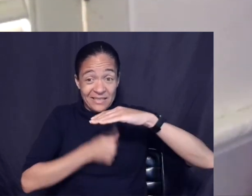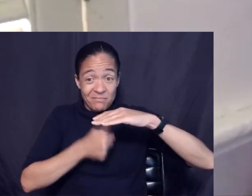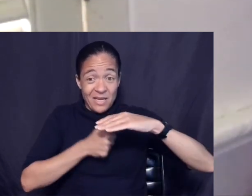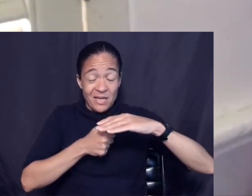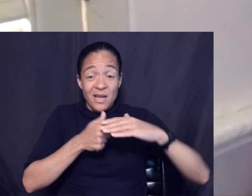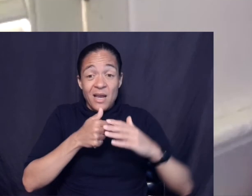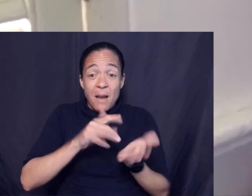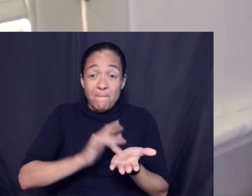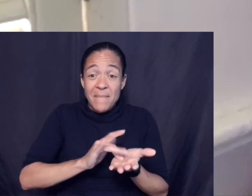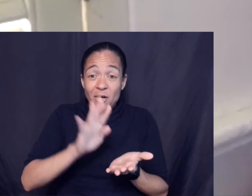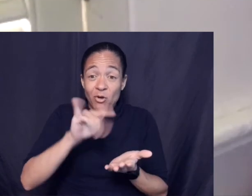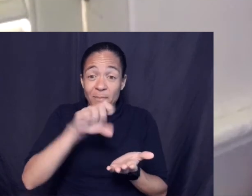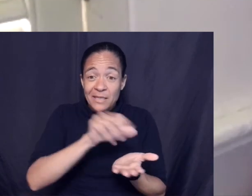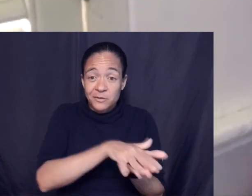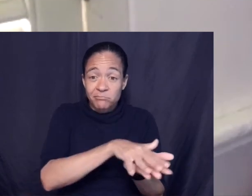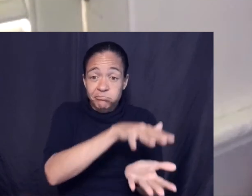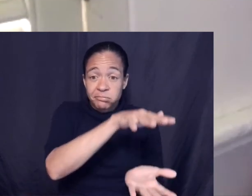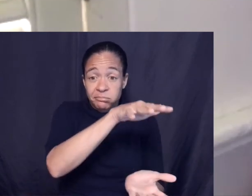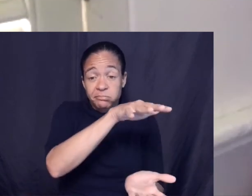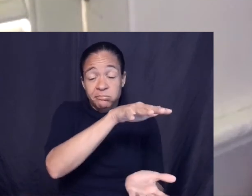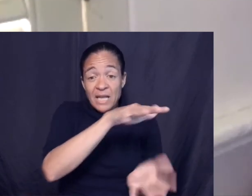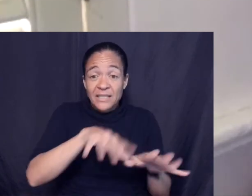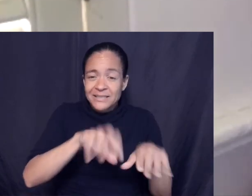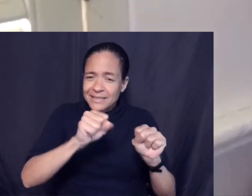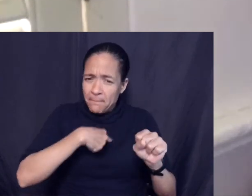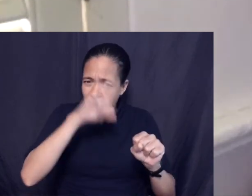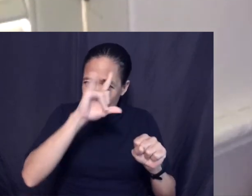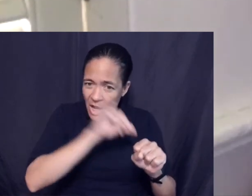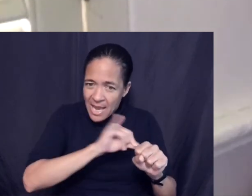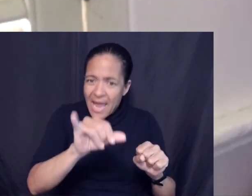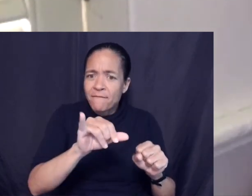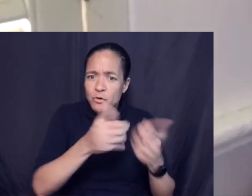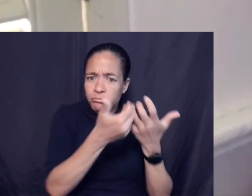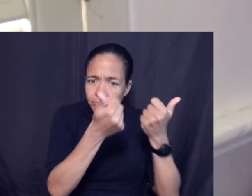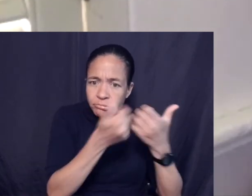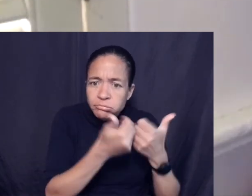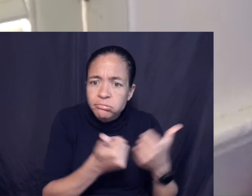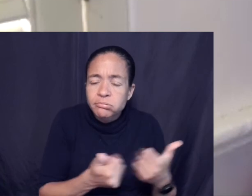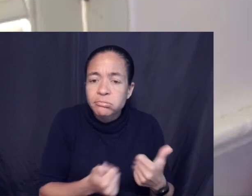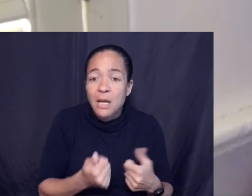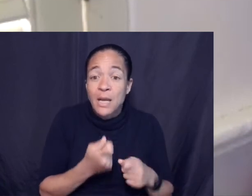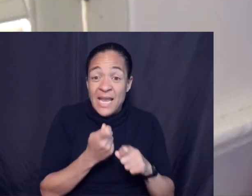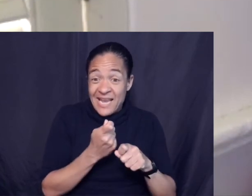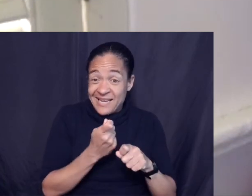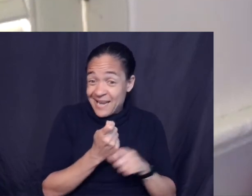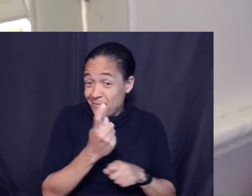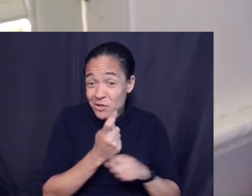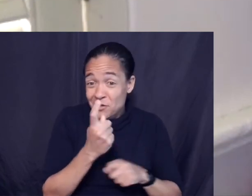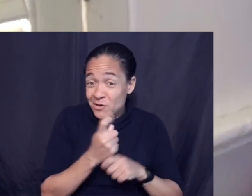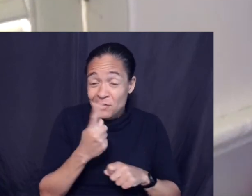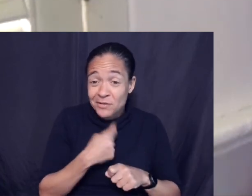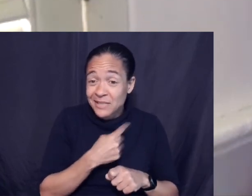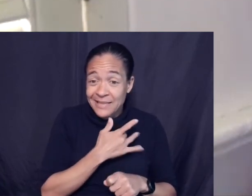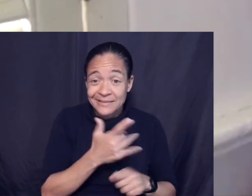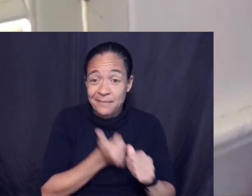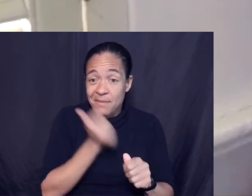in my basement that has taken me years to sort out for June. And I still, every year, I always fall